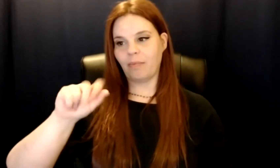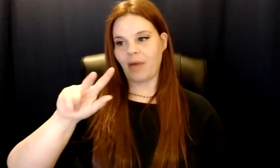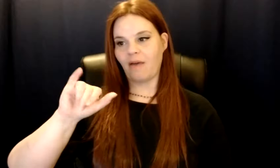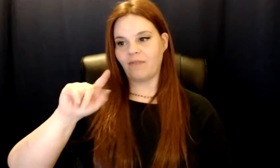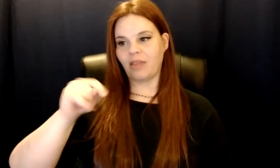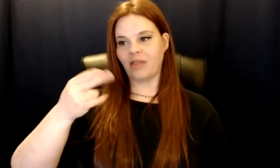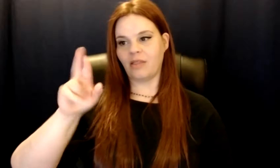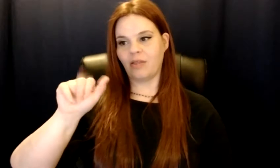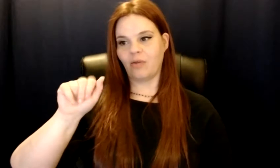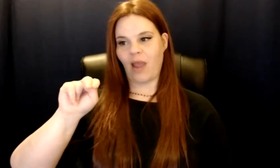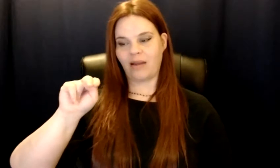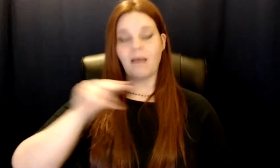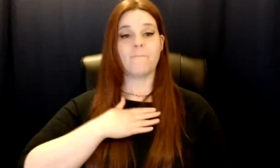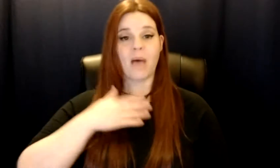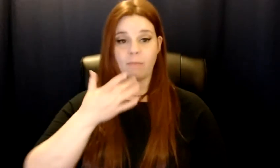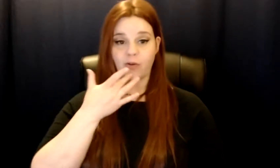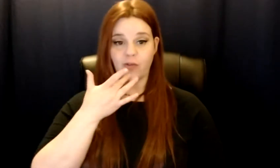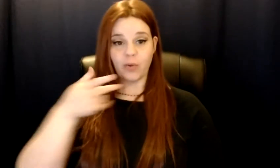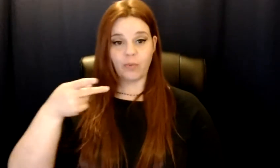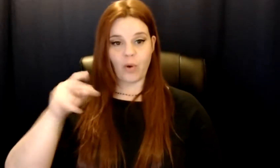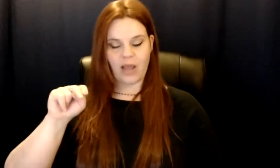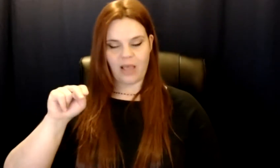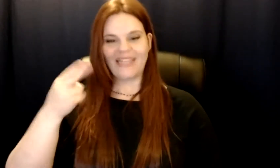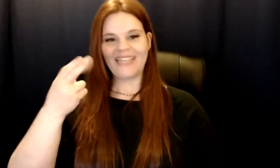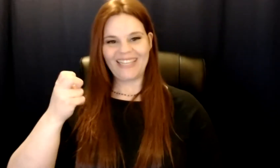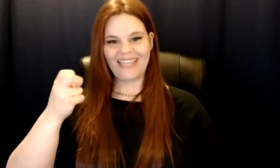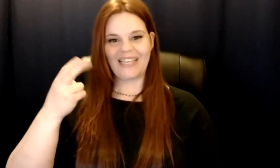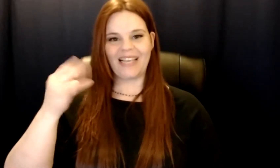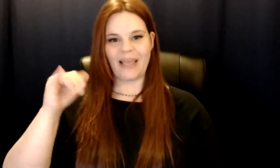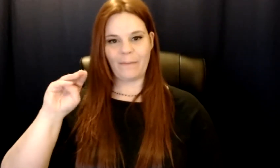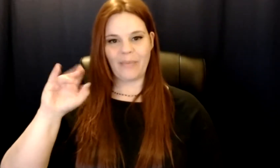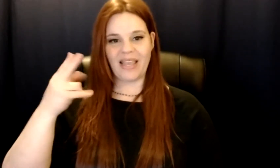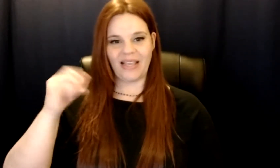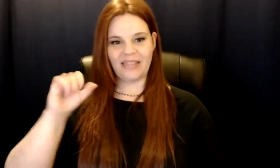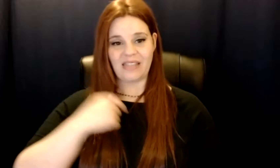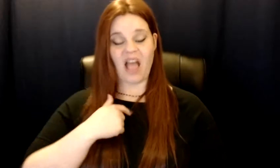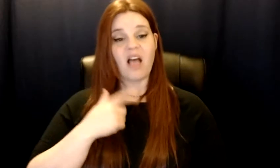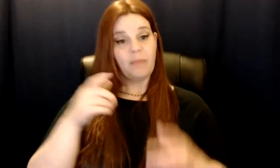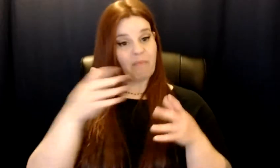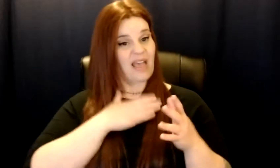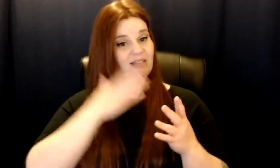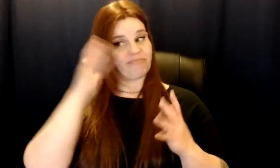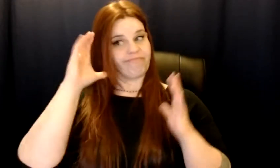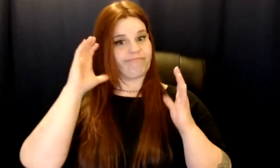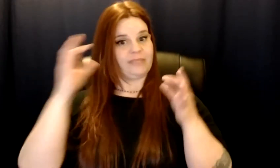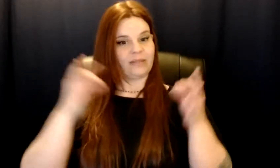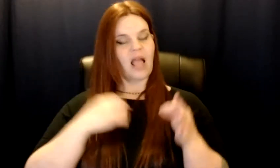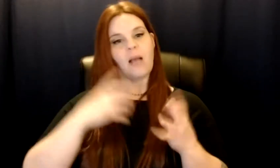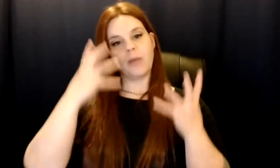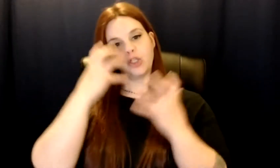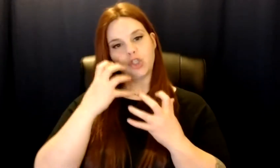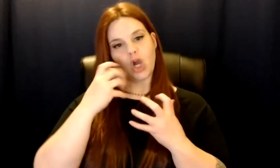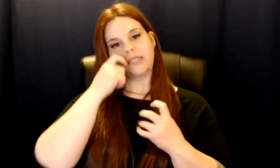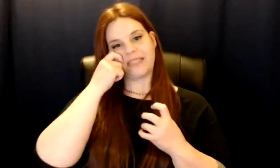My pronouns are he, him, his. Image description, I am a dark-skinned Southeast Asian